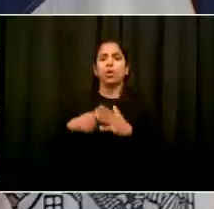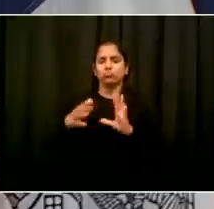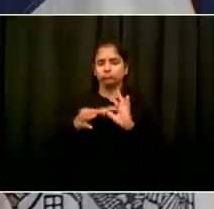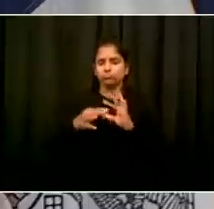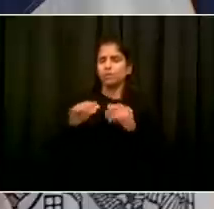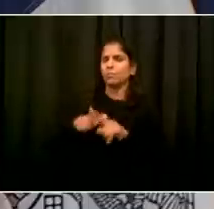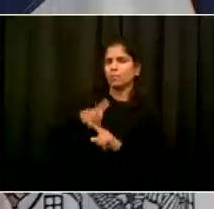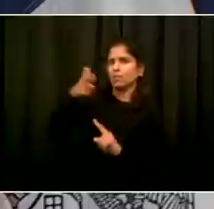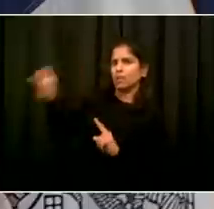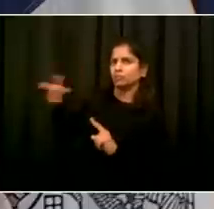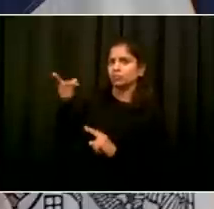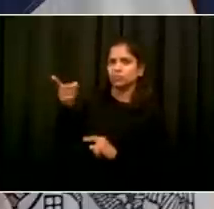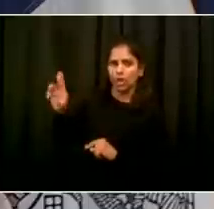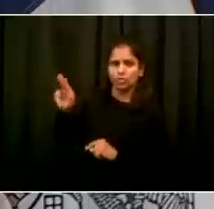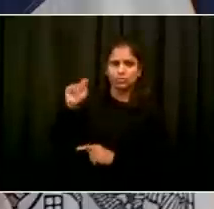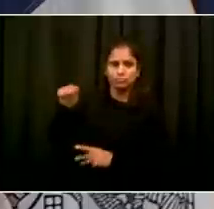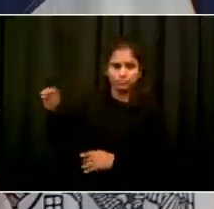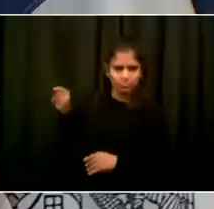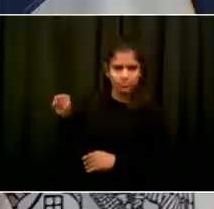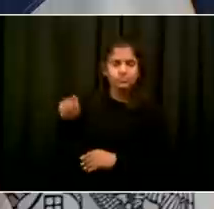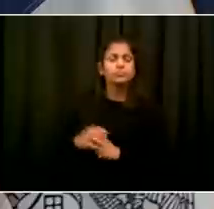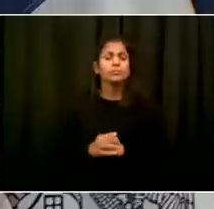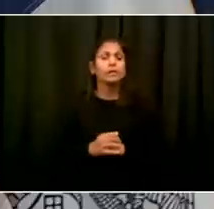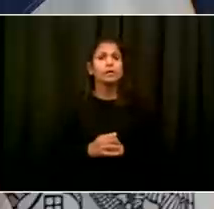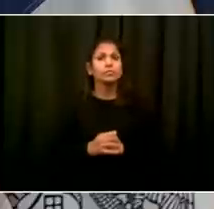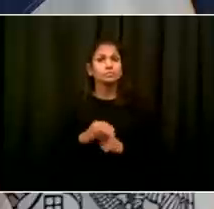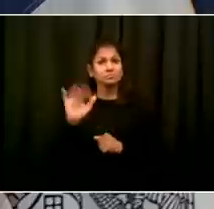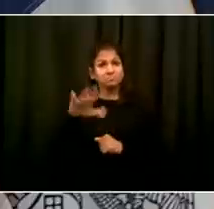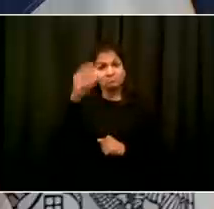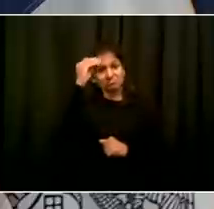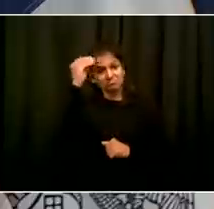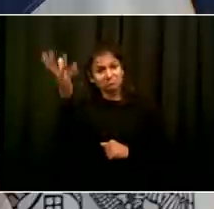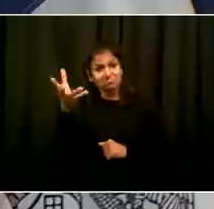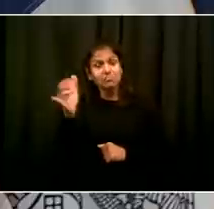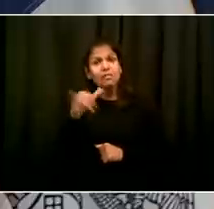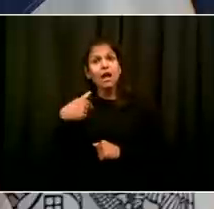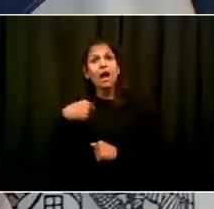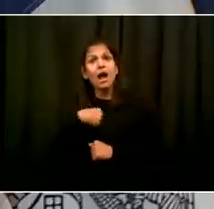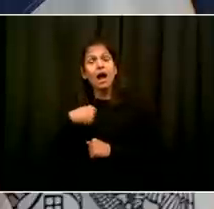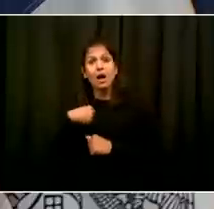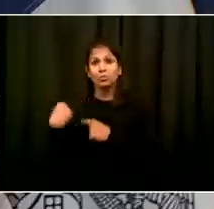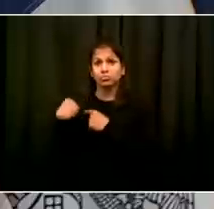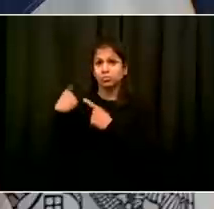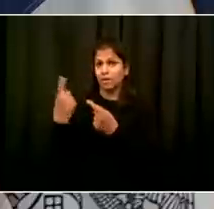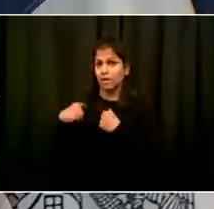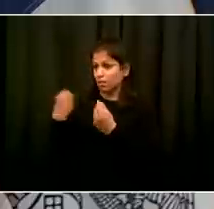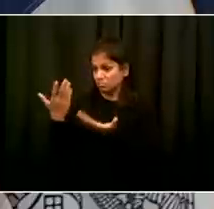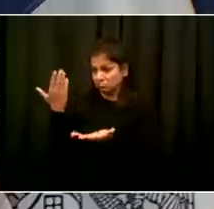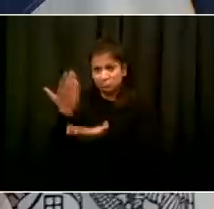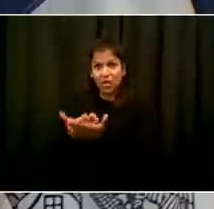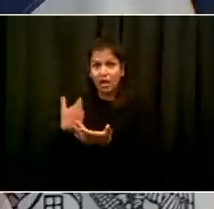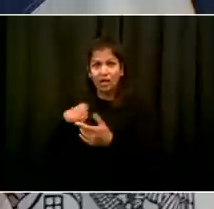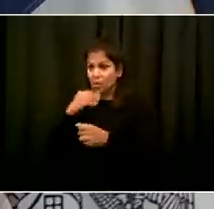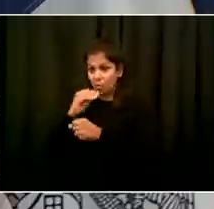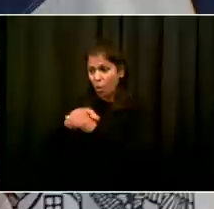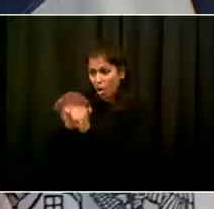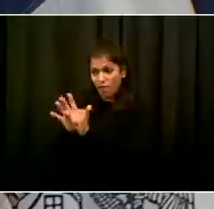that's not what we're seeing. We're going by the facts, we're going by the data. We've had the Situation Room up now for most of a